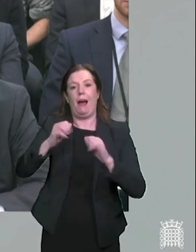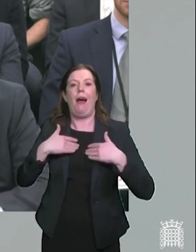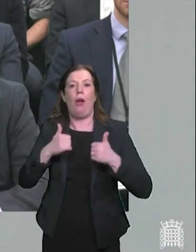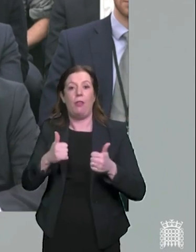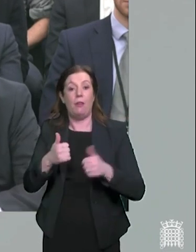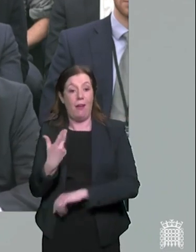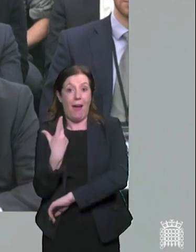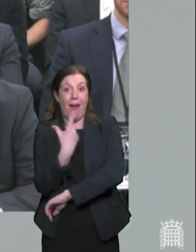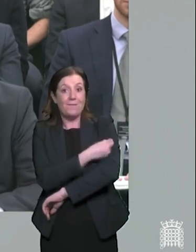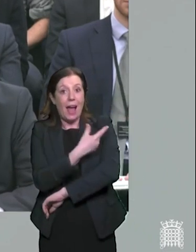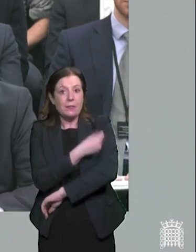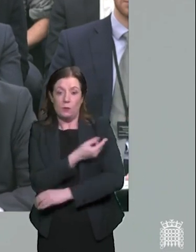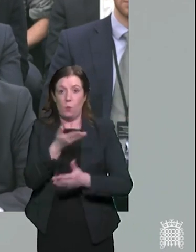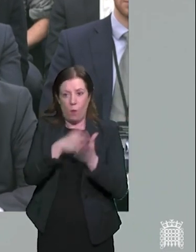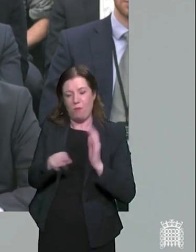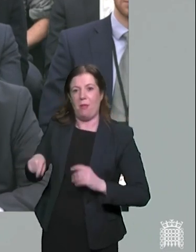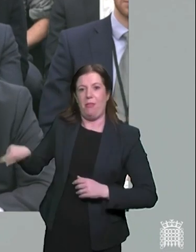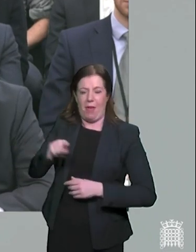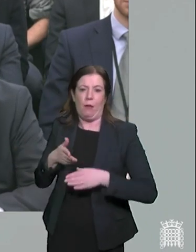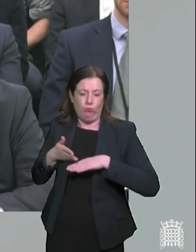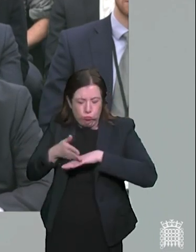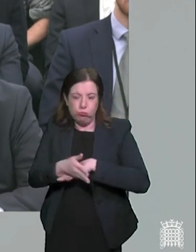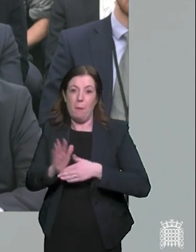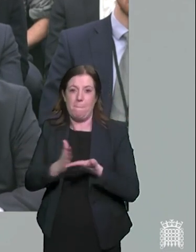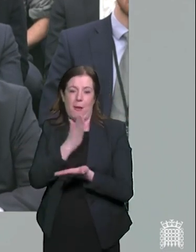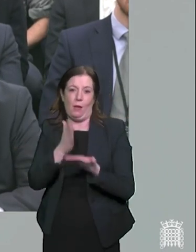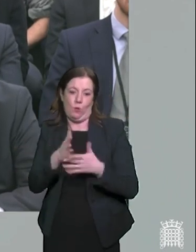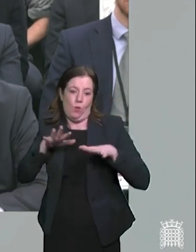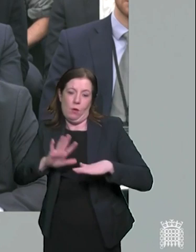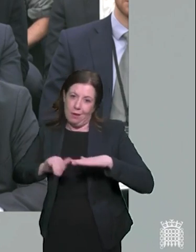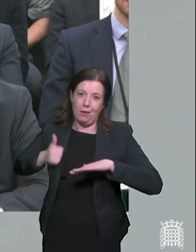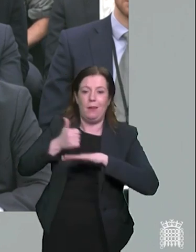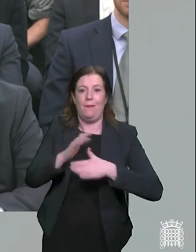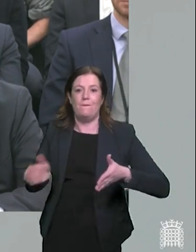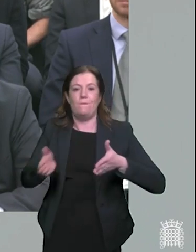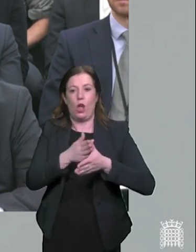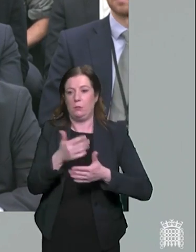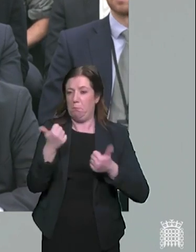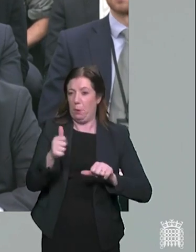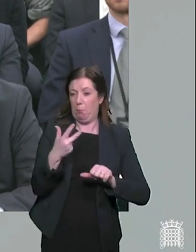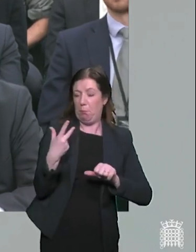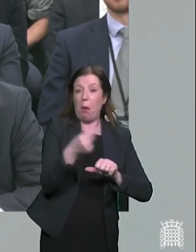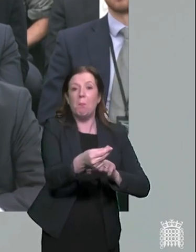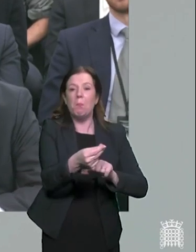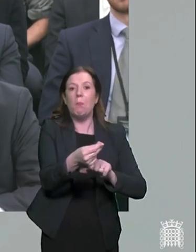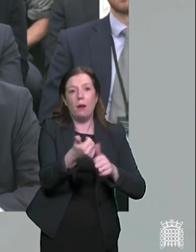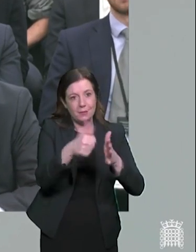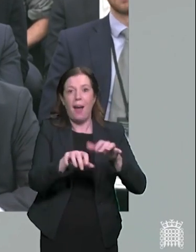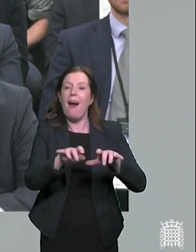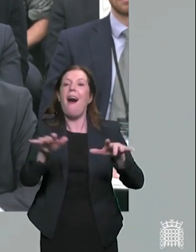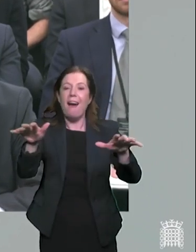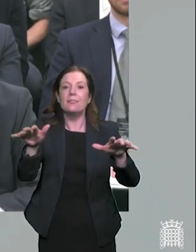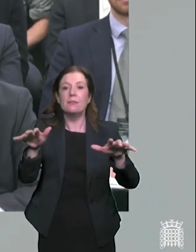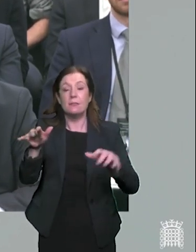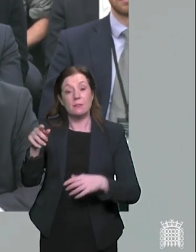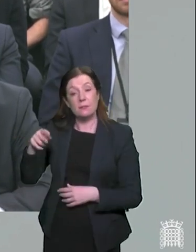procured the vaccines that made sure this was the first country in the world to put an approved and effective vaccine in the arm of a patient. And it was those officials who